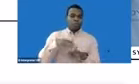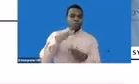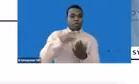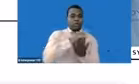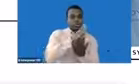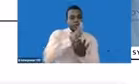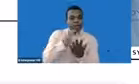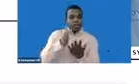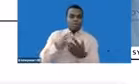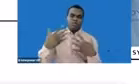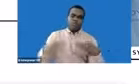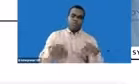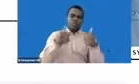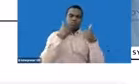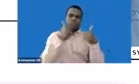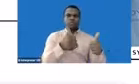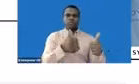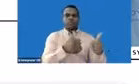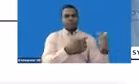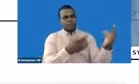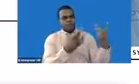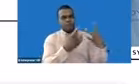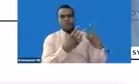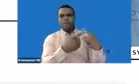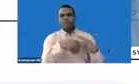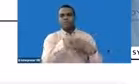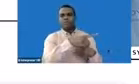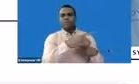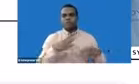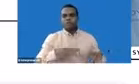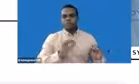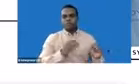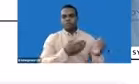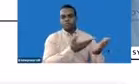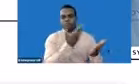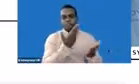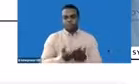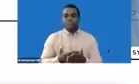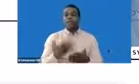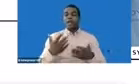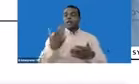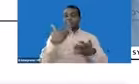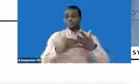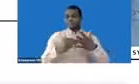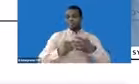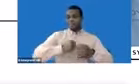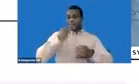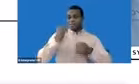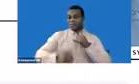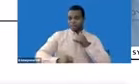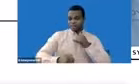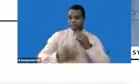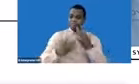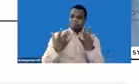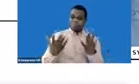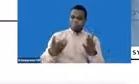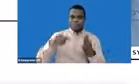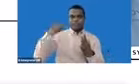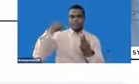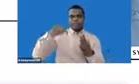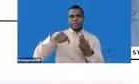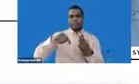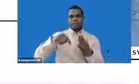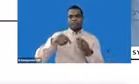a very specific example, is the possibility to send attachments. We didn't find many of these, but it's a